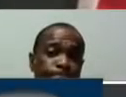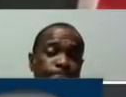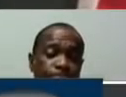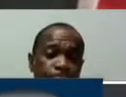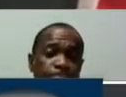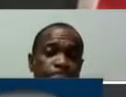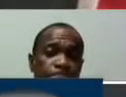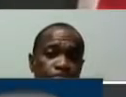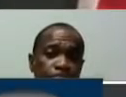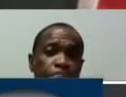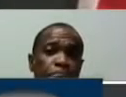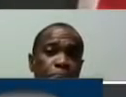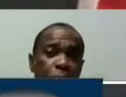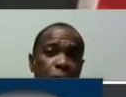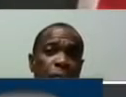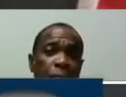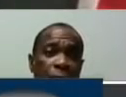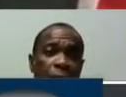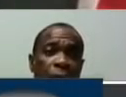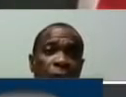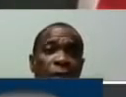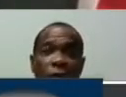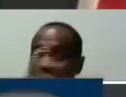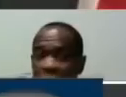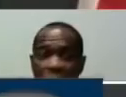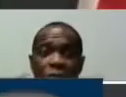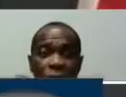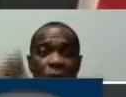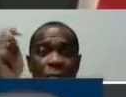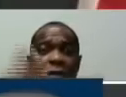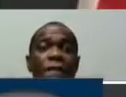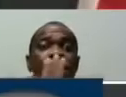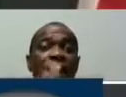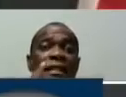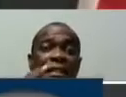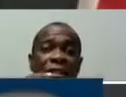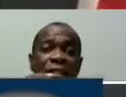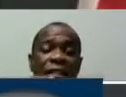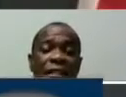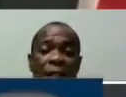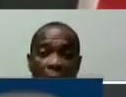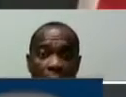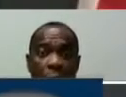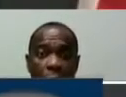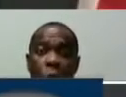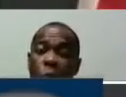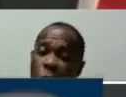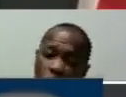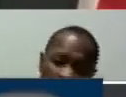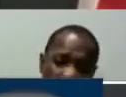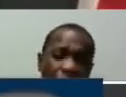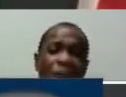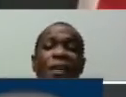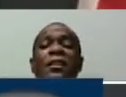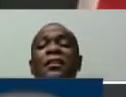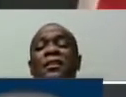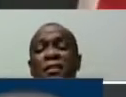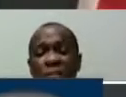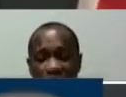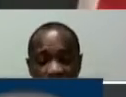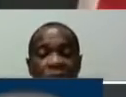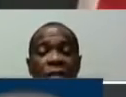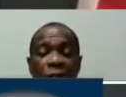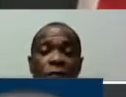the pandemics that we have had to experience in the last century and a half or